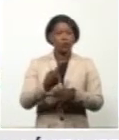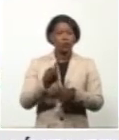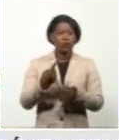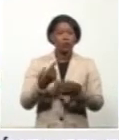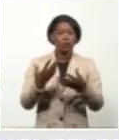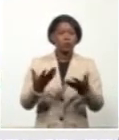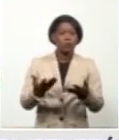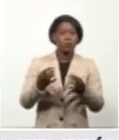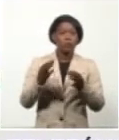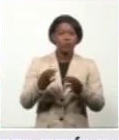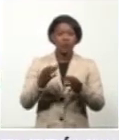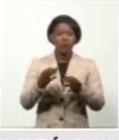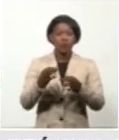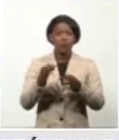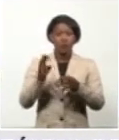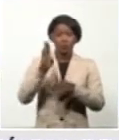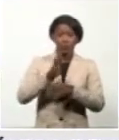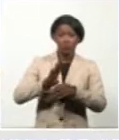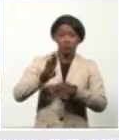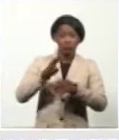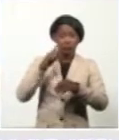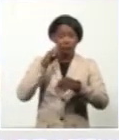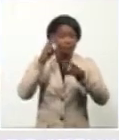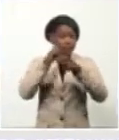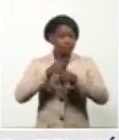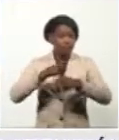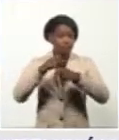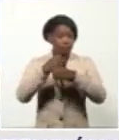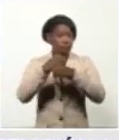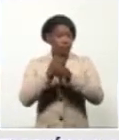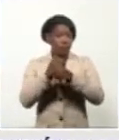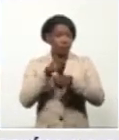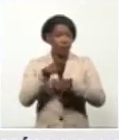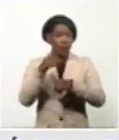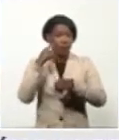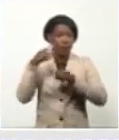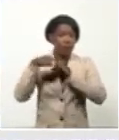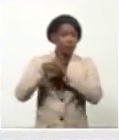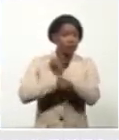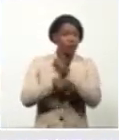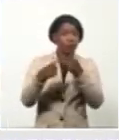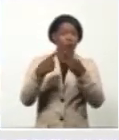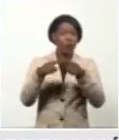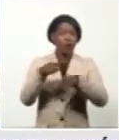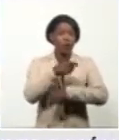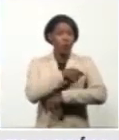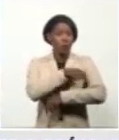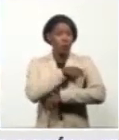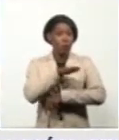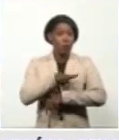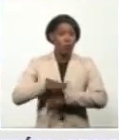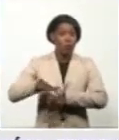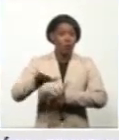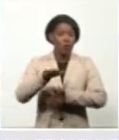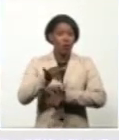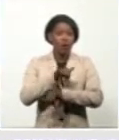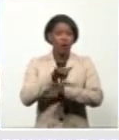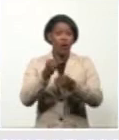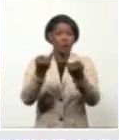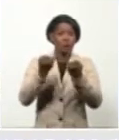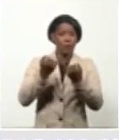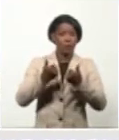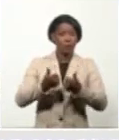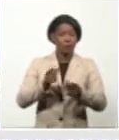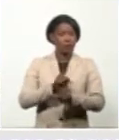unfortunately, we cannot say so. The number of people who have been confirmed has